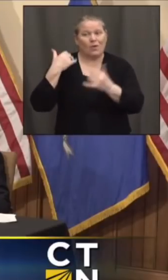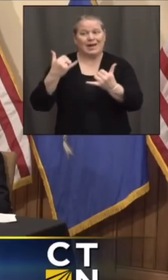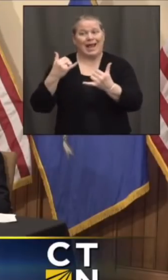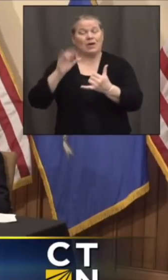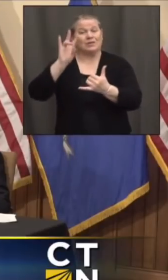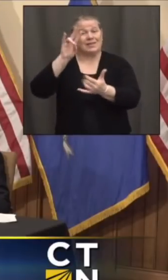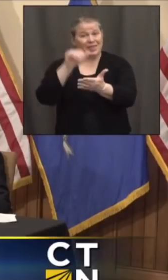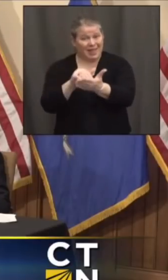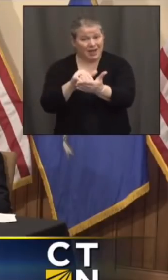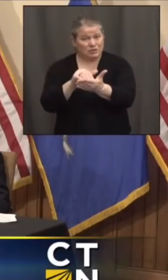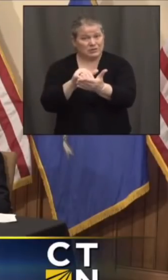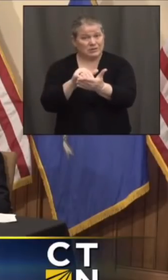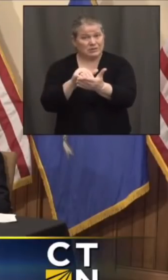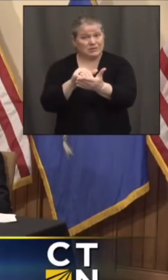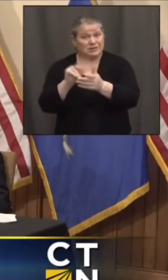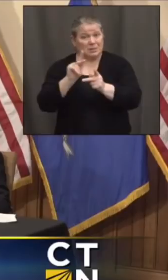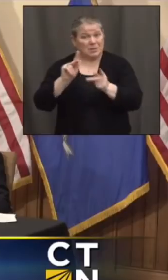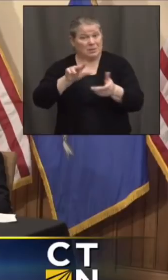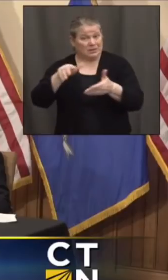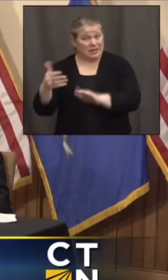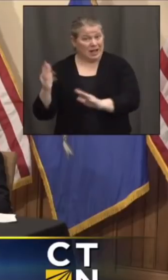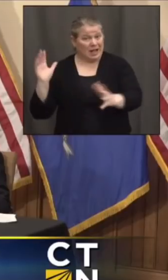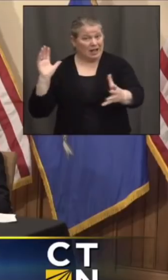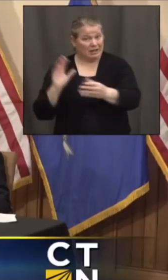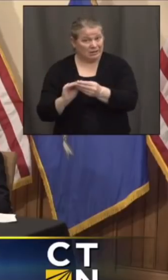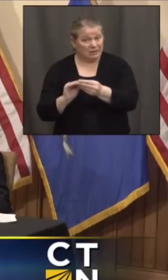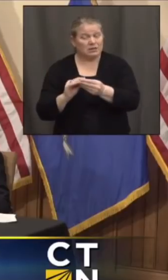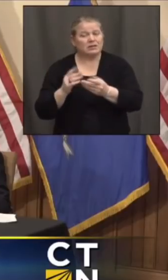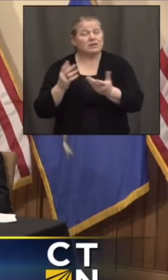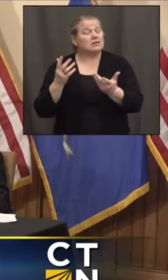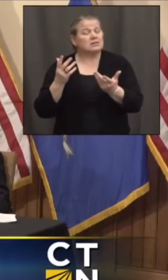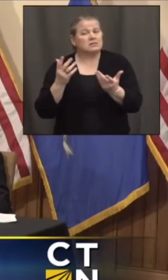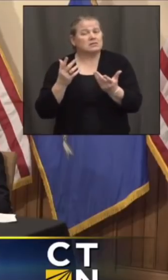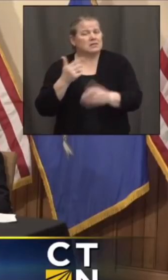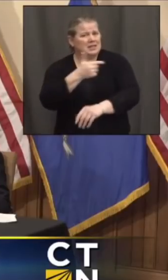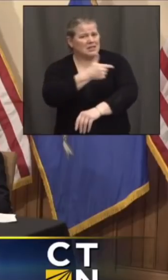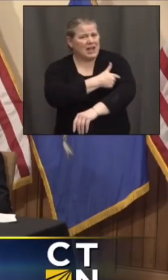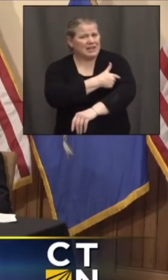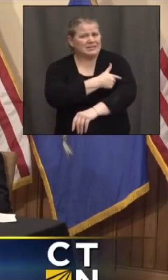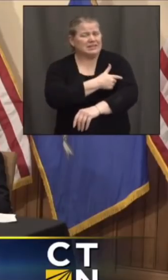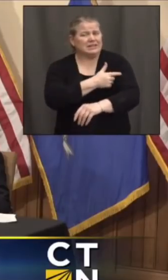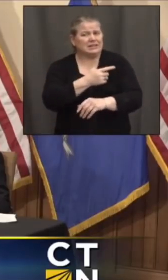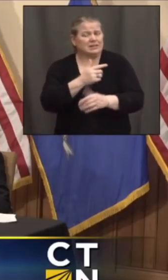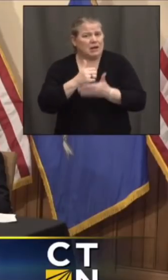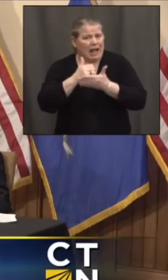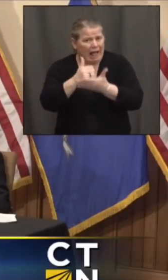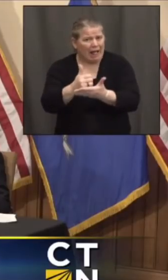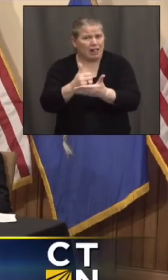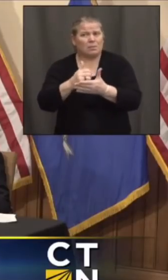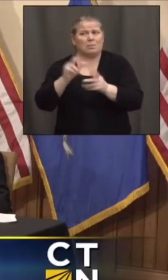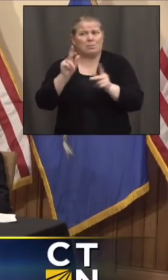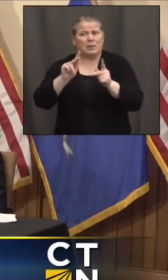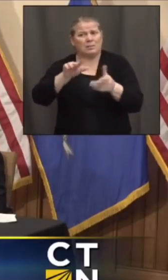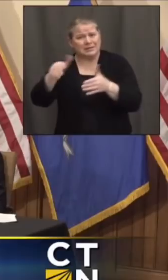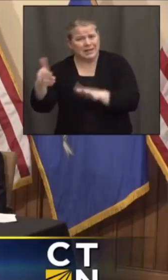When do we think maybe these vaccines and all that we'll start to see a drop in the number of people dying